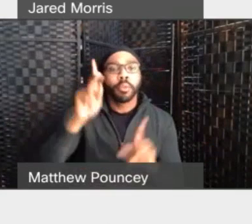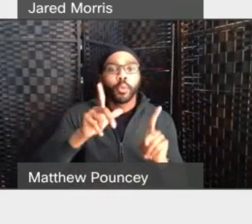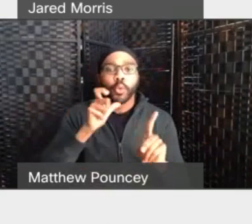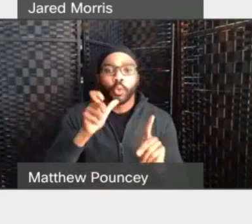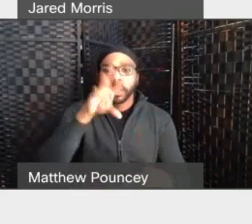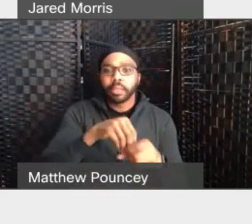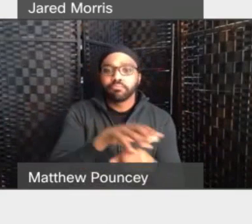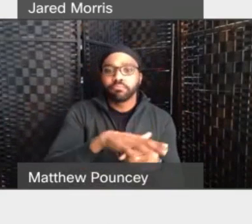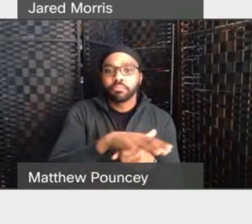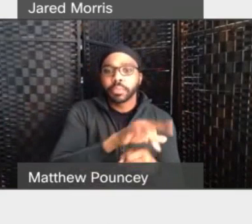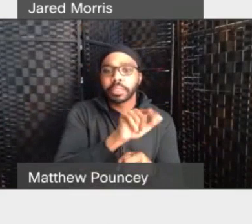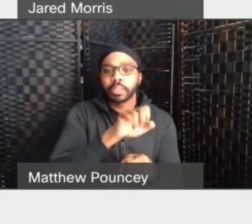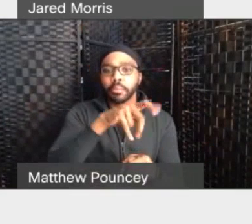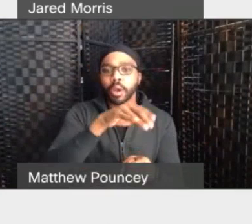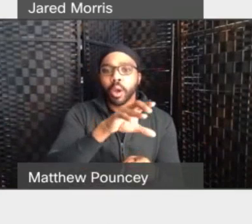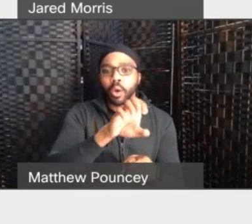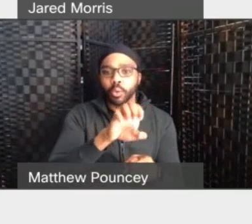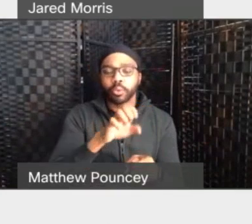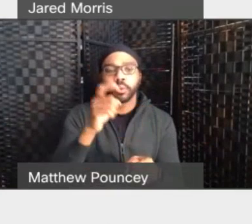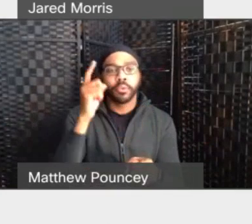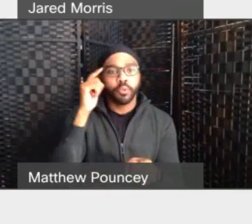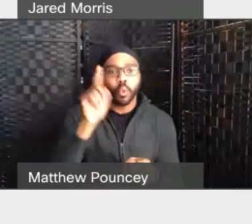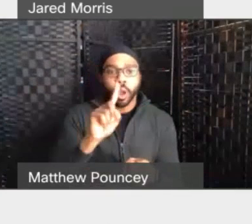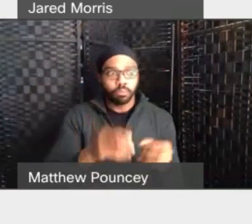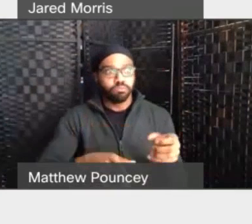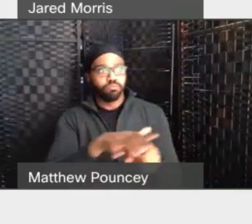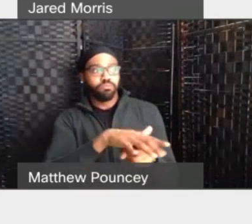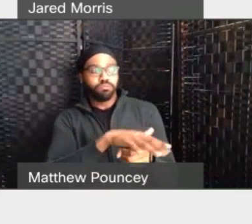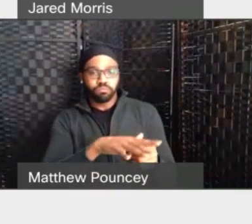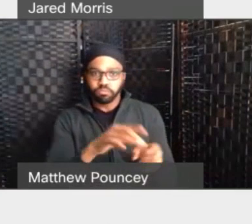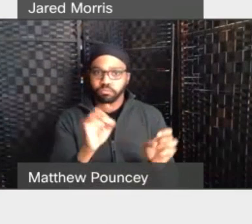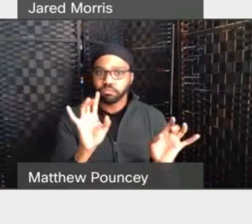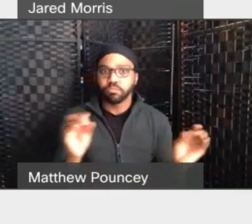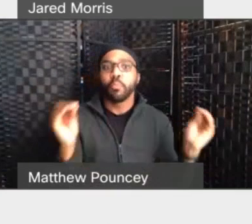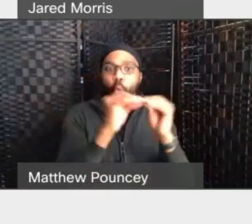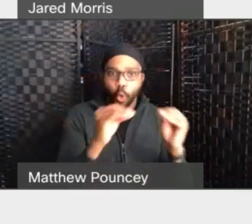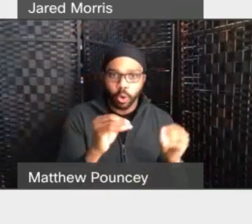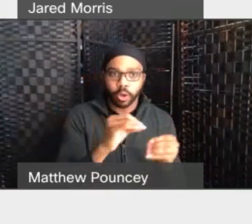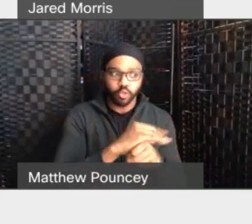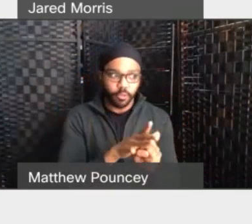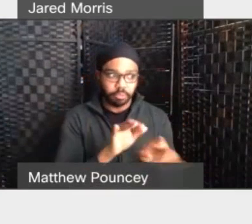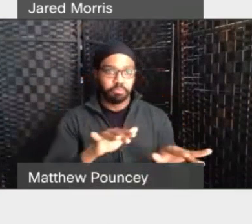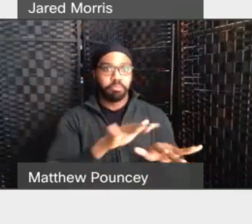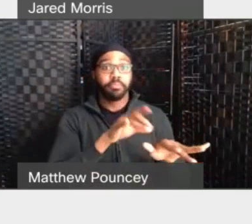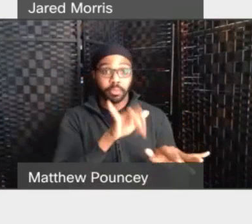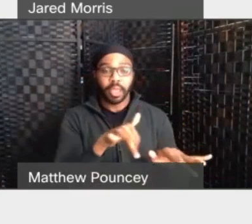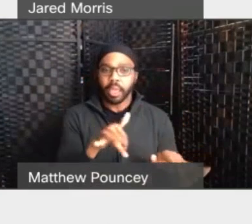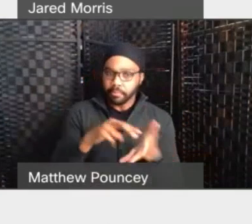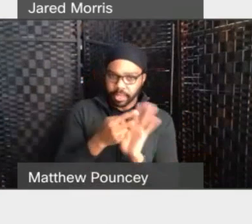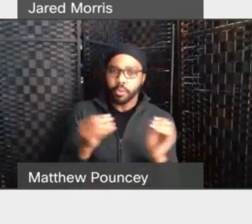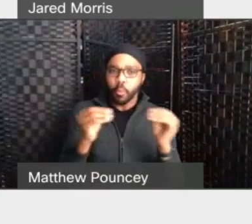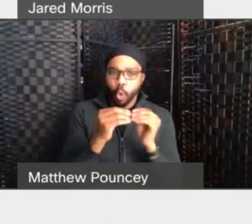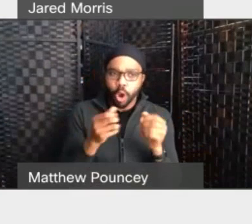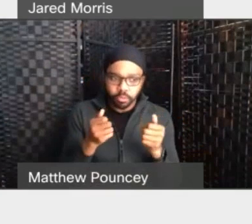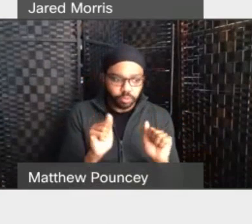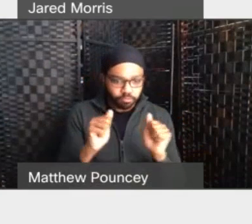zip codes where there's been higher incidence of COVID. And so there is that effort in the district to make more